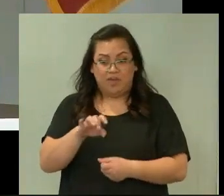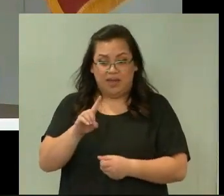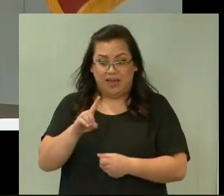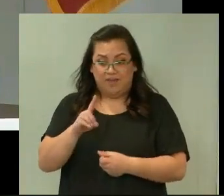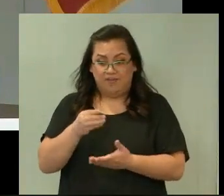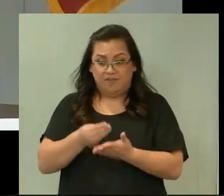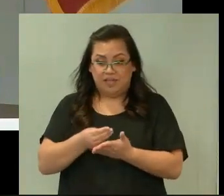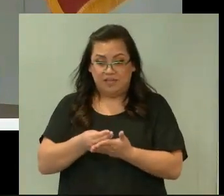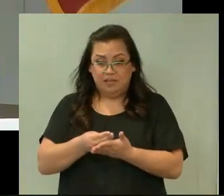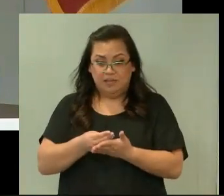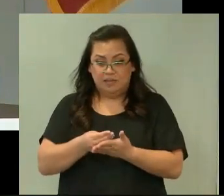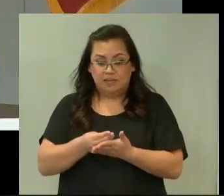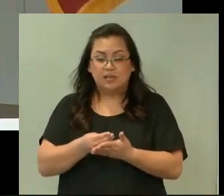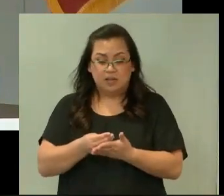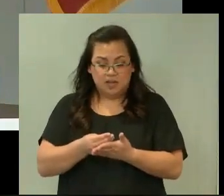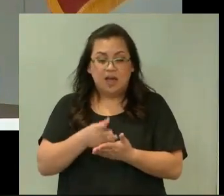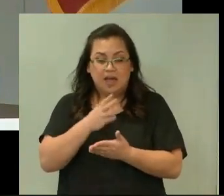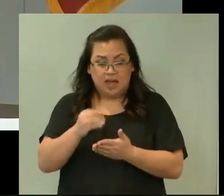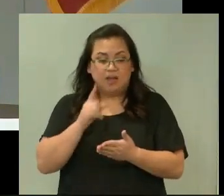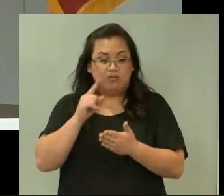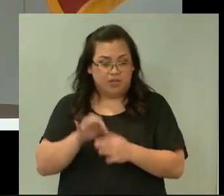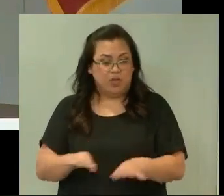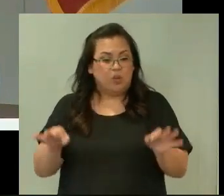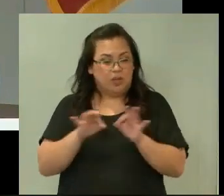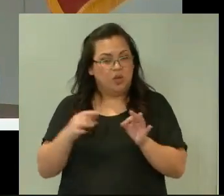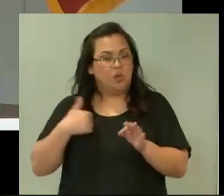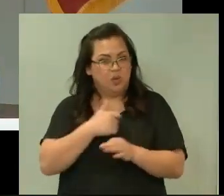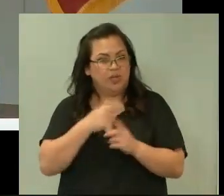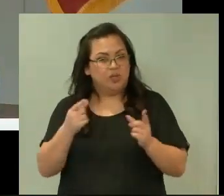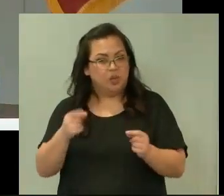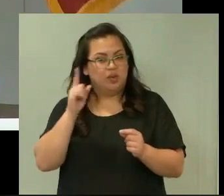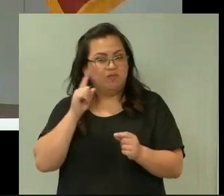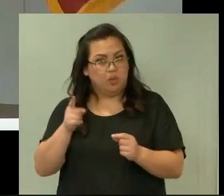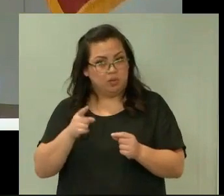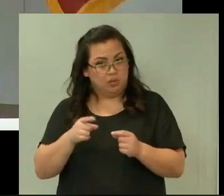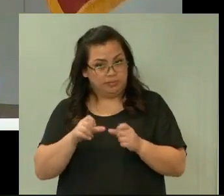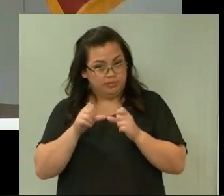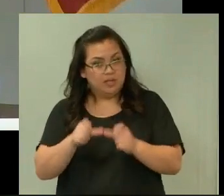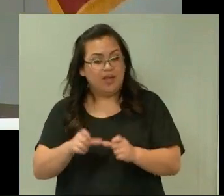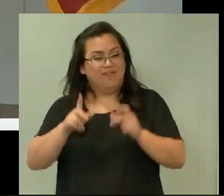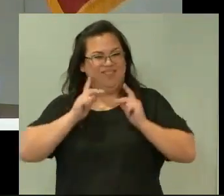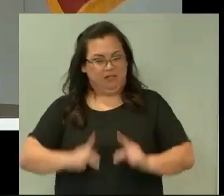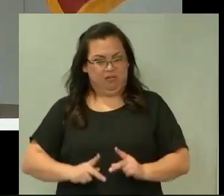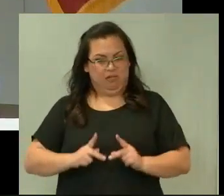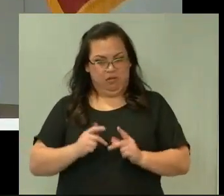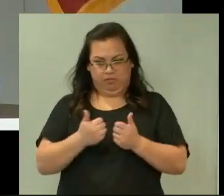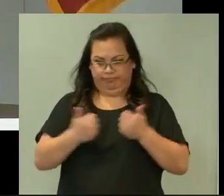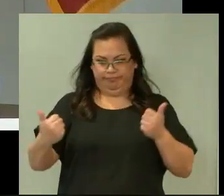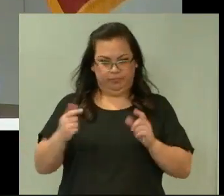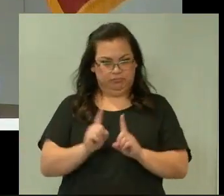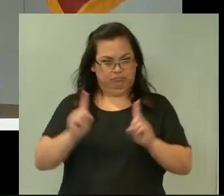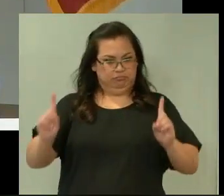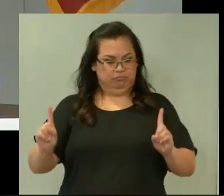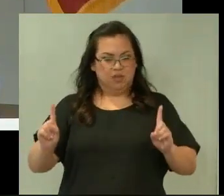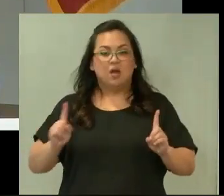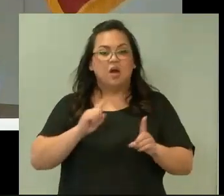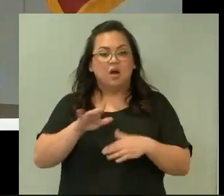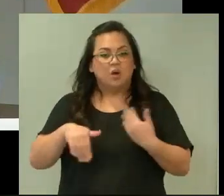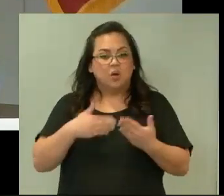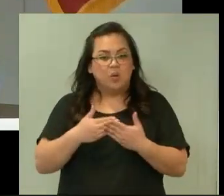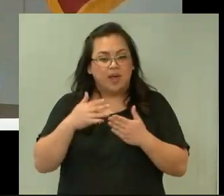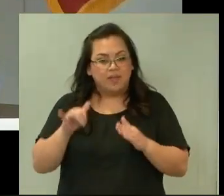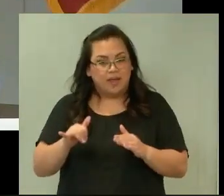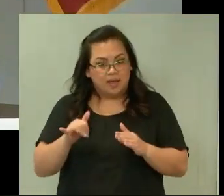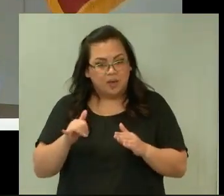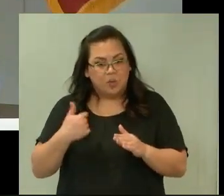will continue to be critical in what we do for the foreseeable future. And we need to be able to determine when to reinstitute